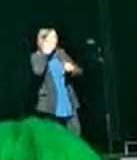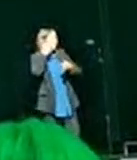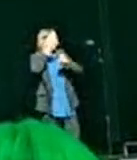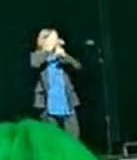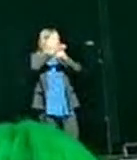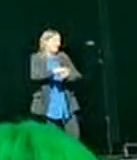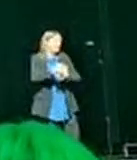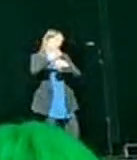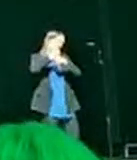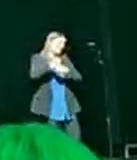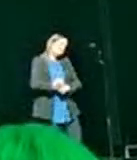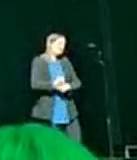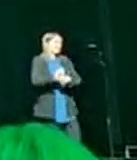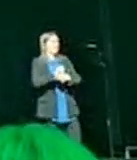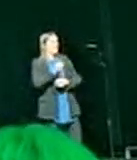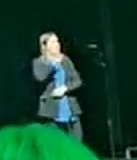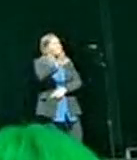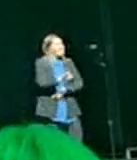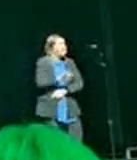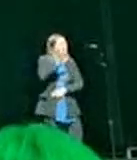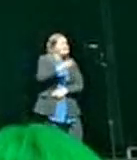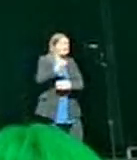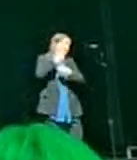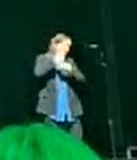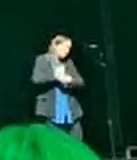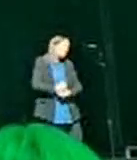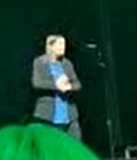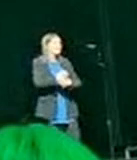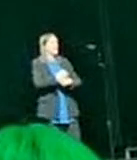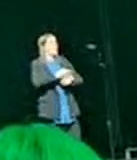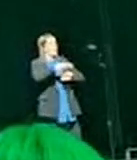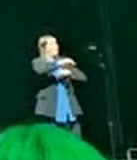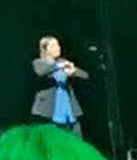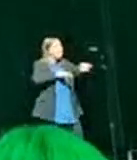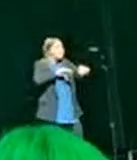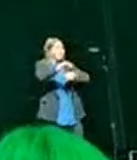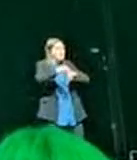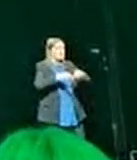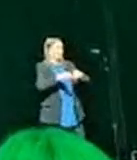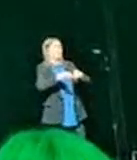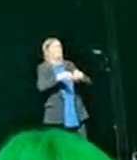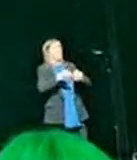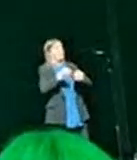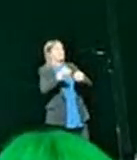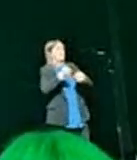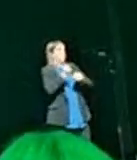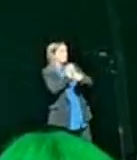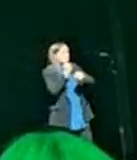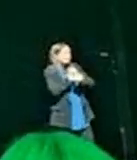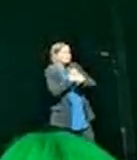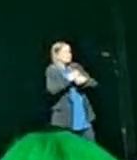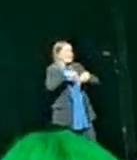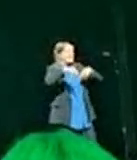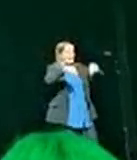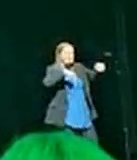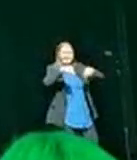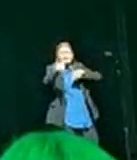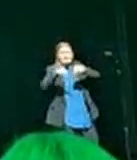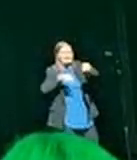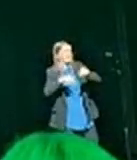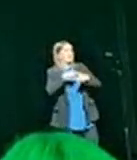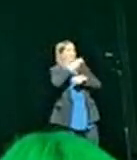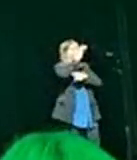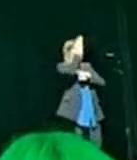twins. But producers, directors, counsellors, even arts